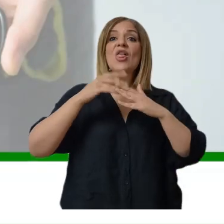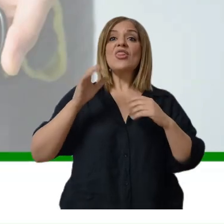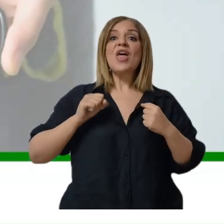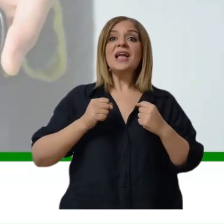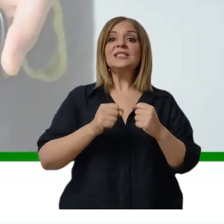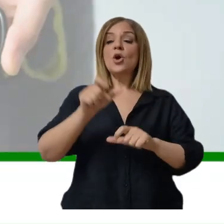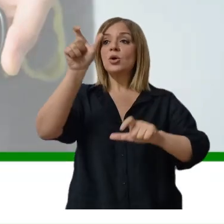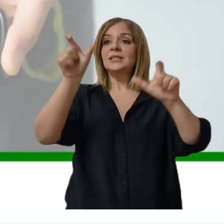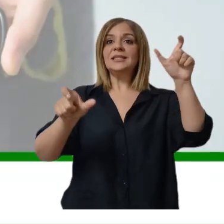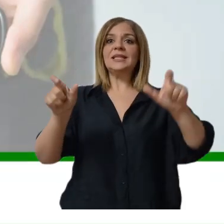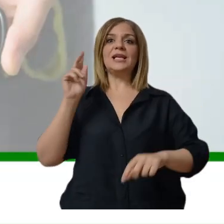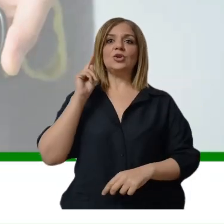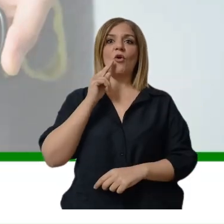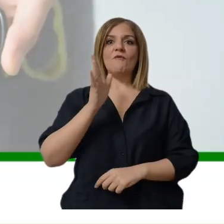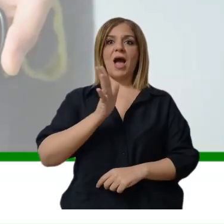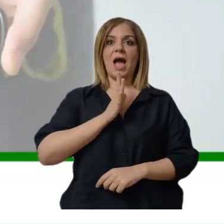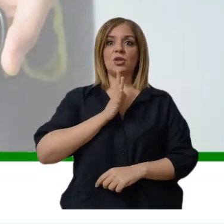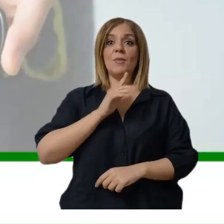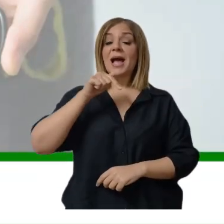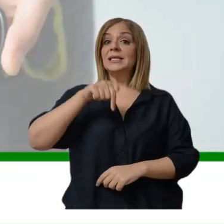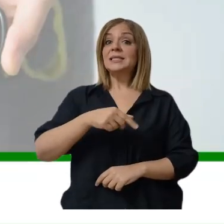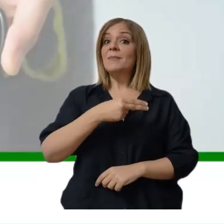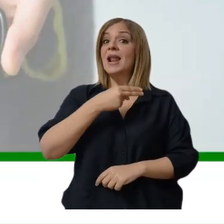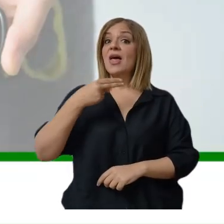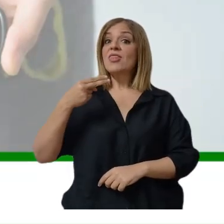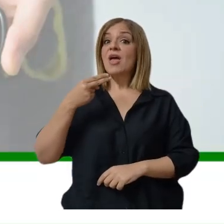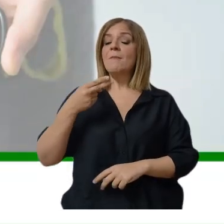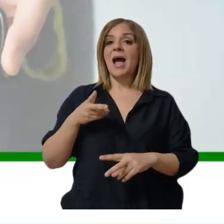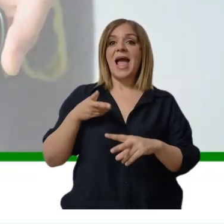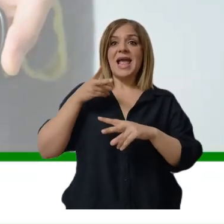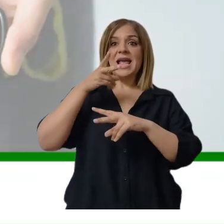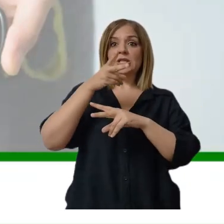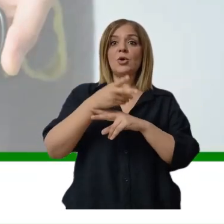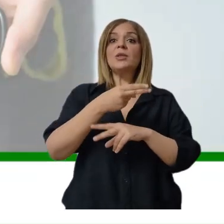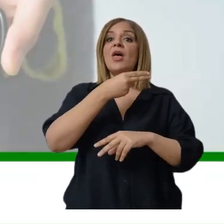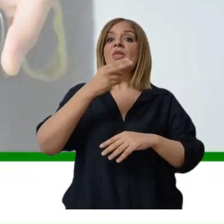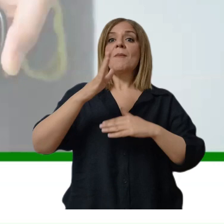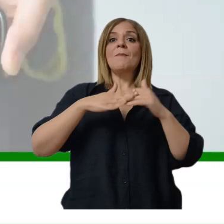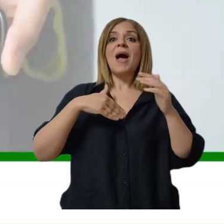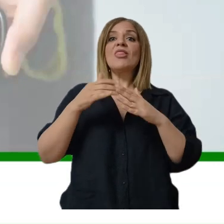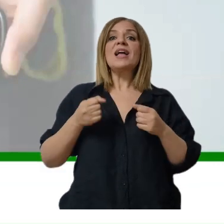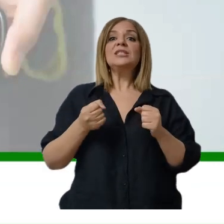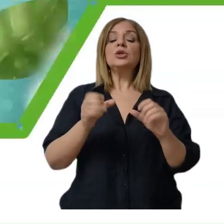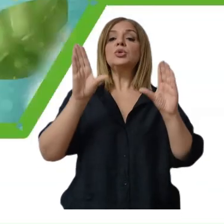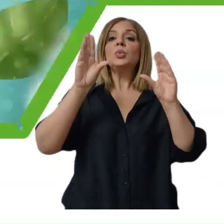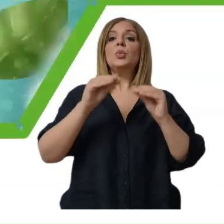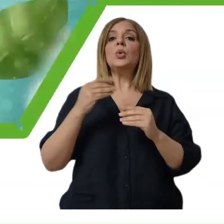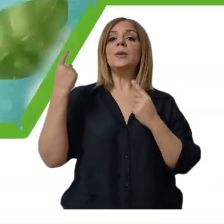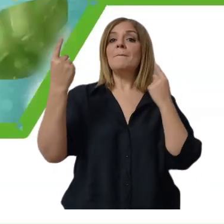webinars. And today's topic is Introduction to Green Skills.